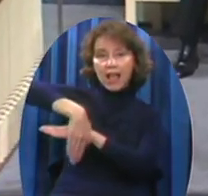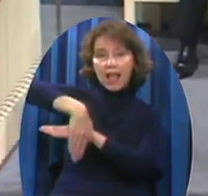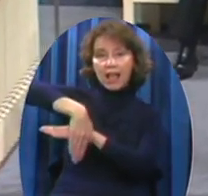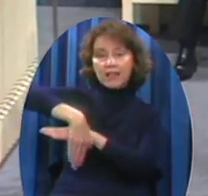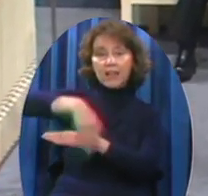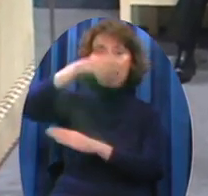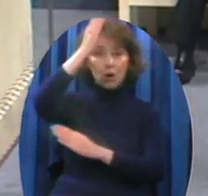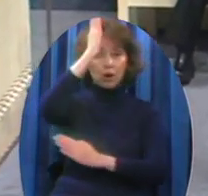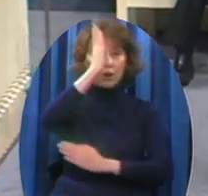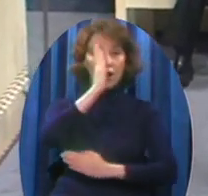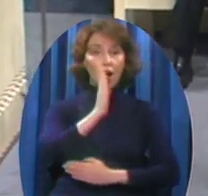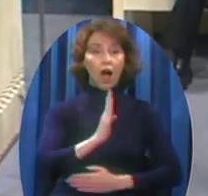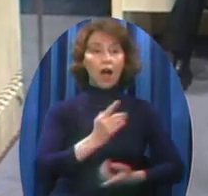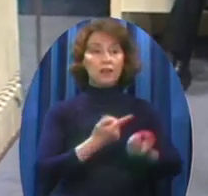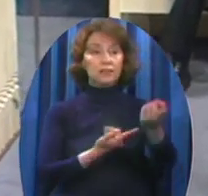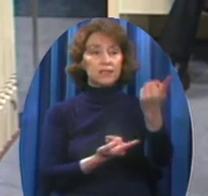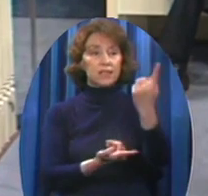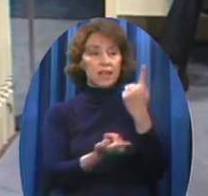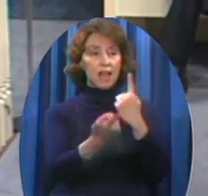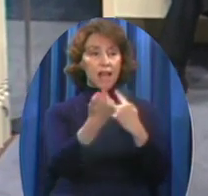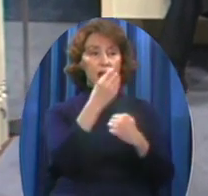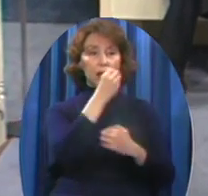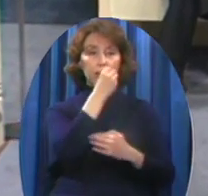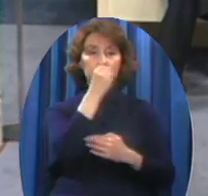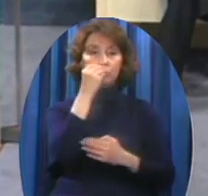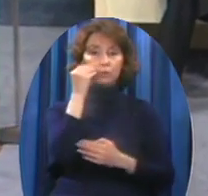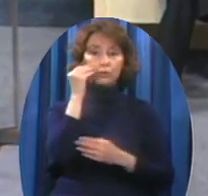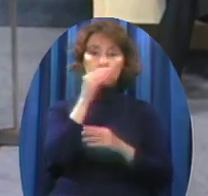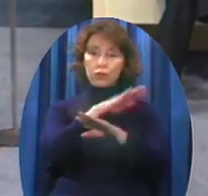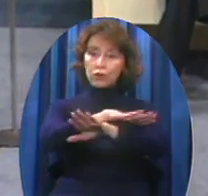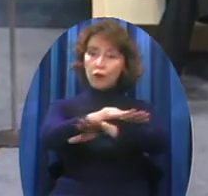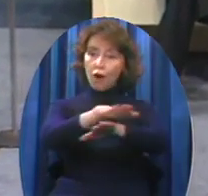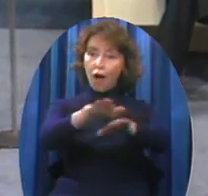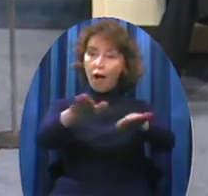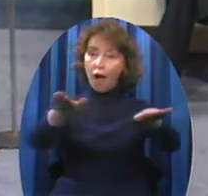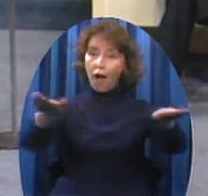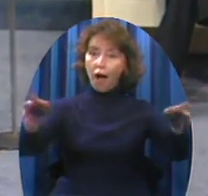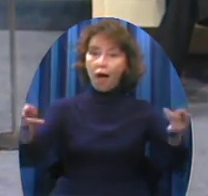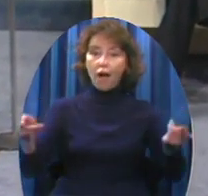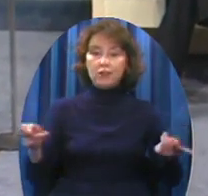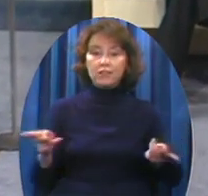God came to the garden.